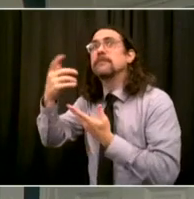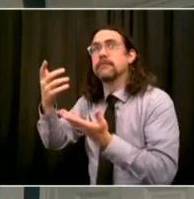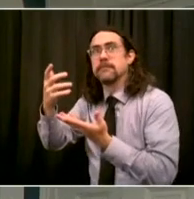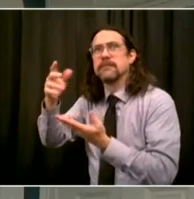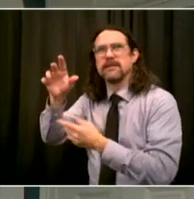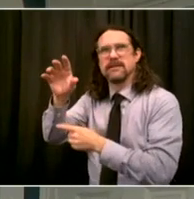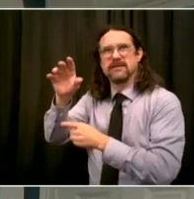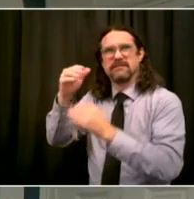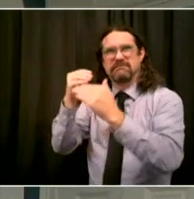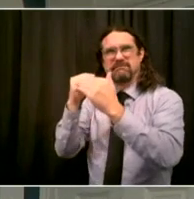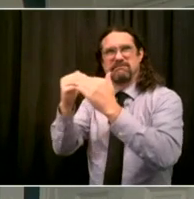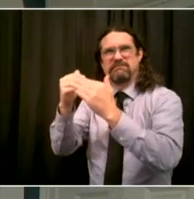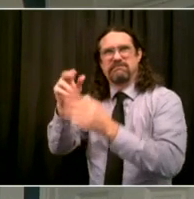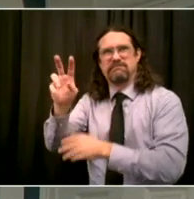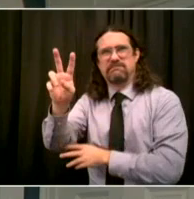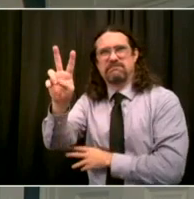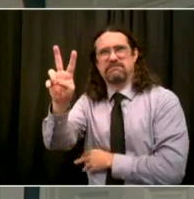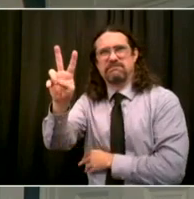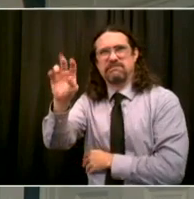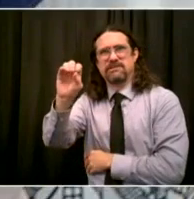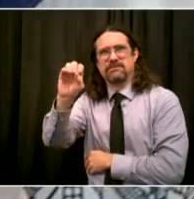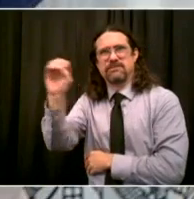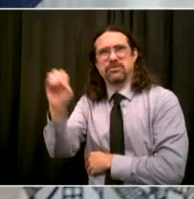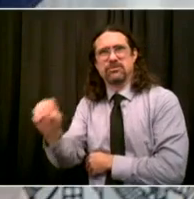would a 2% threshold mean?